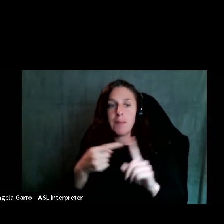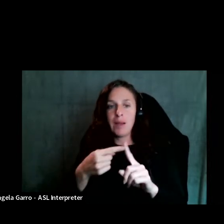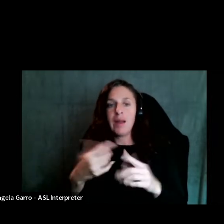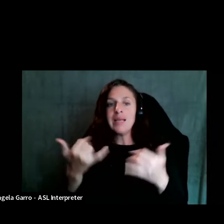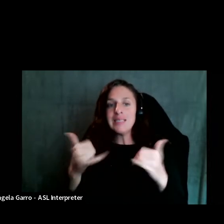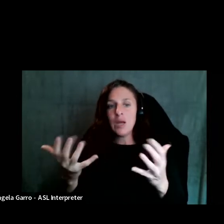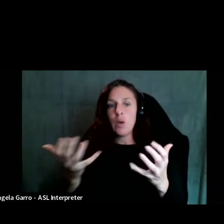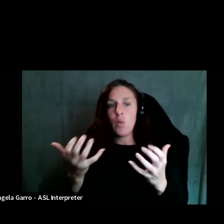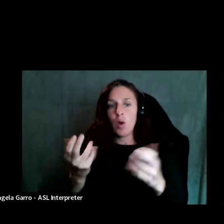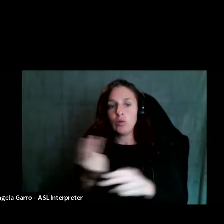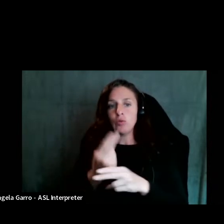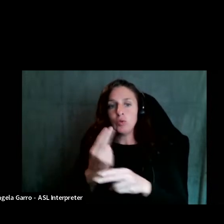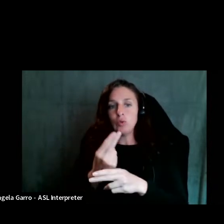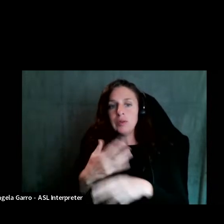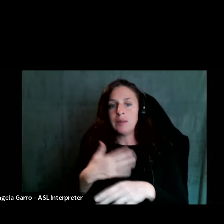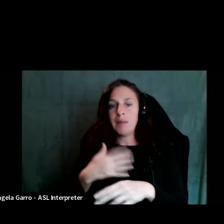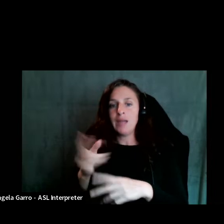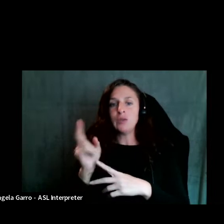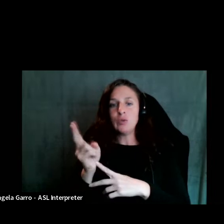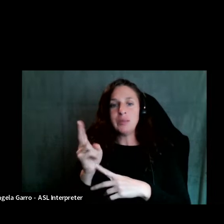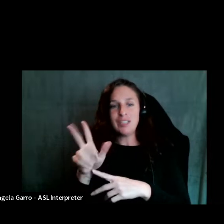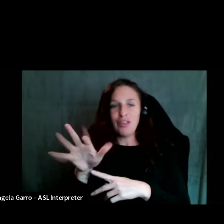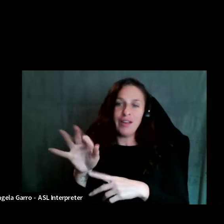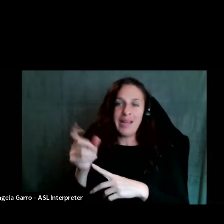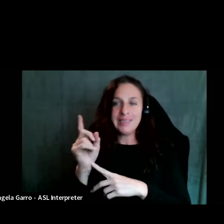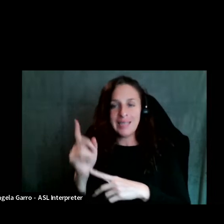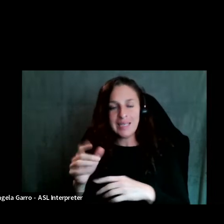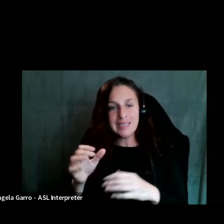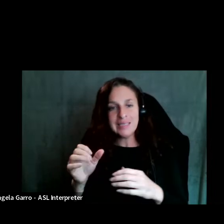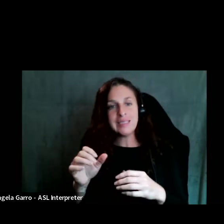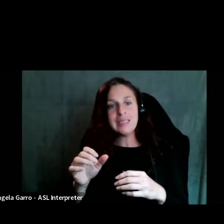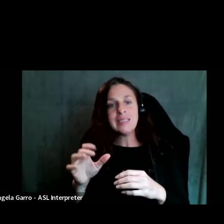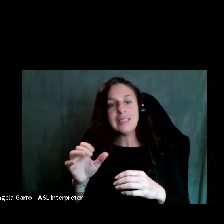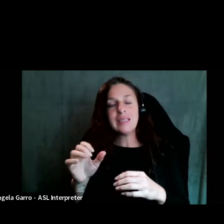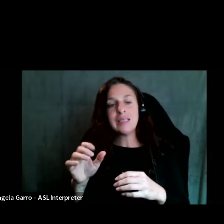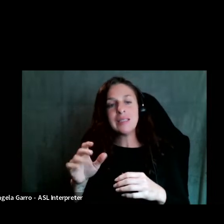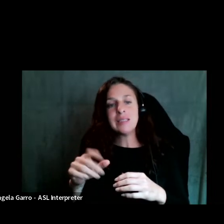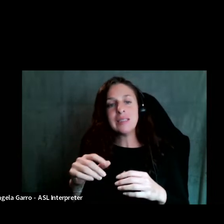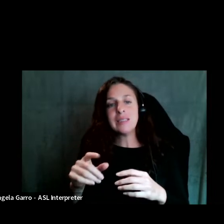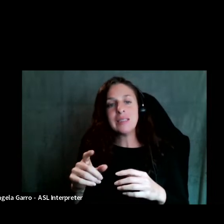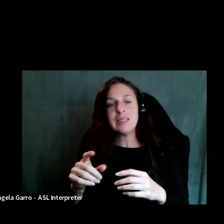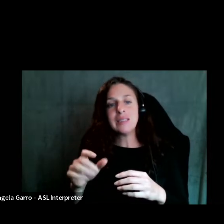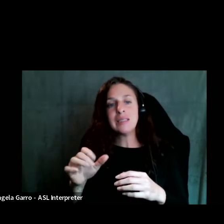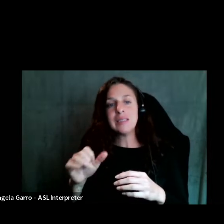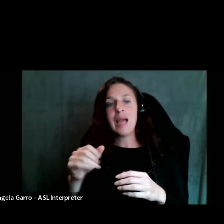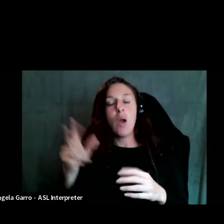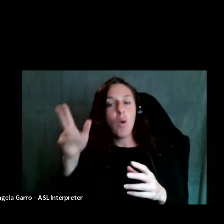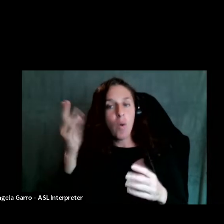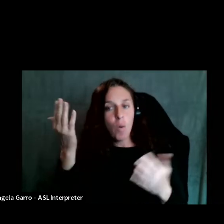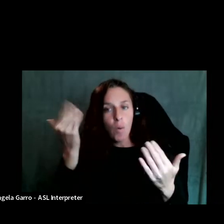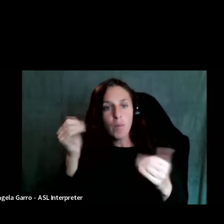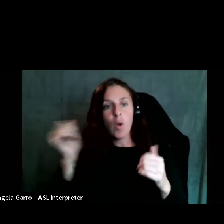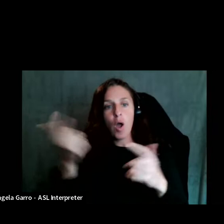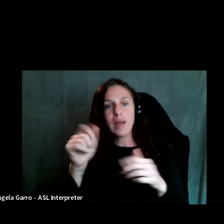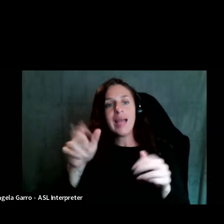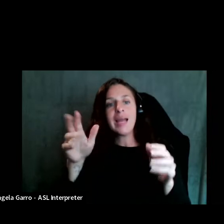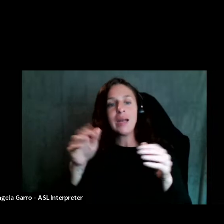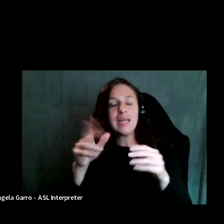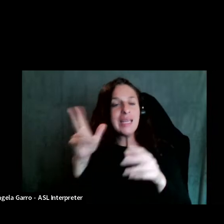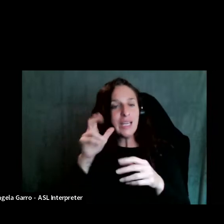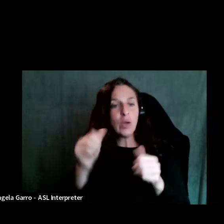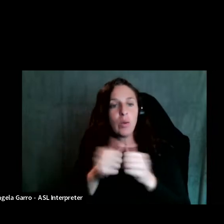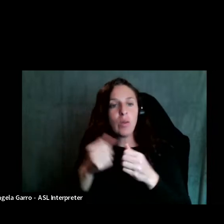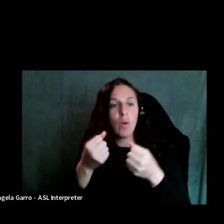my 2 minutes and 39 seconds there. But I hope everybody can hear me with open ears and open heart.